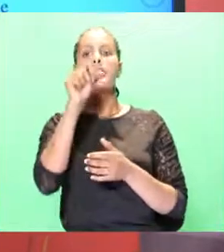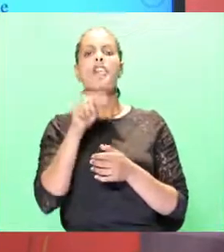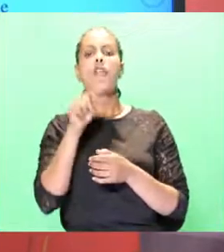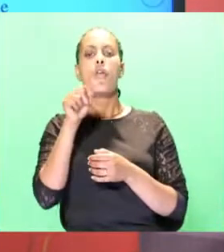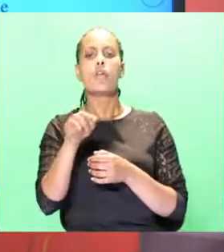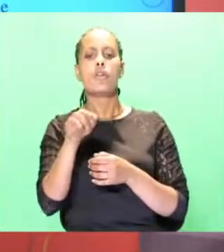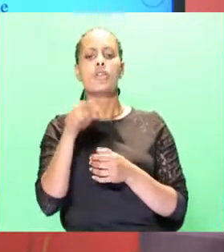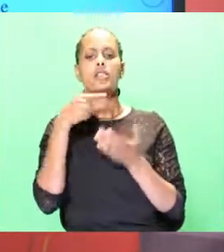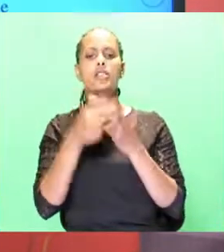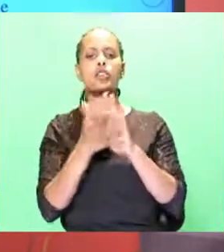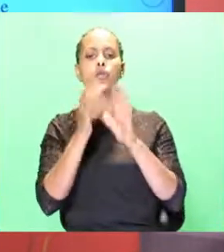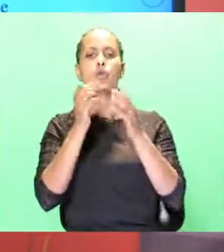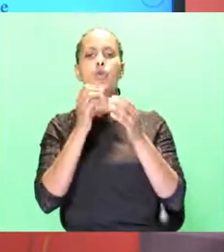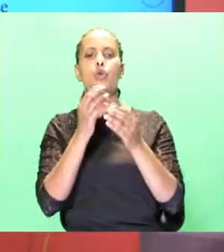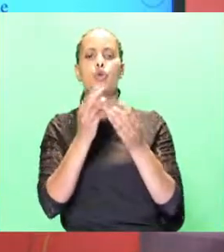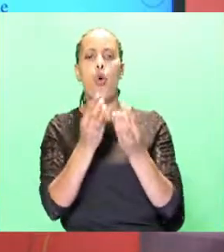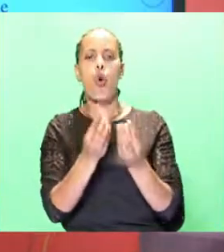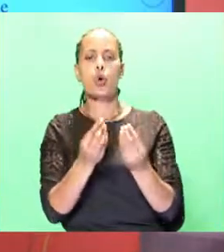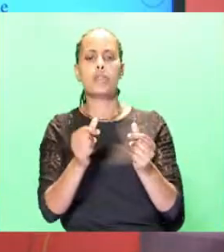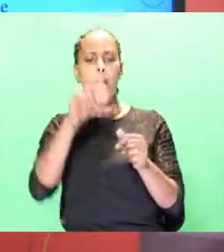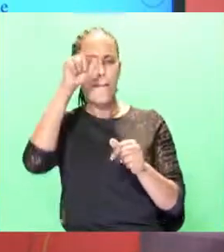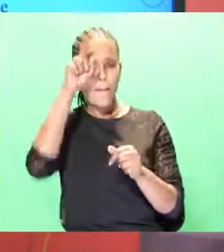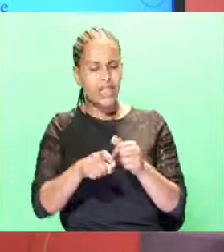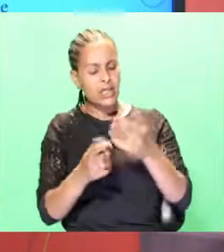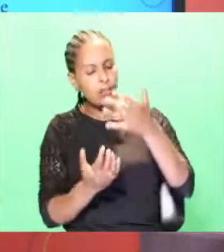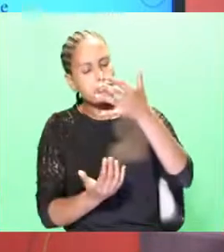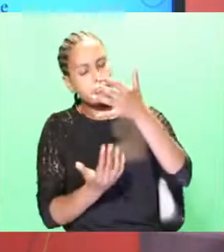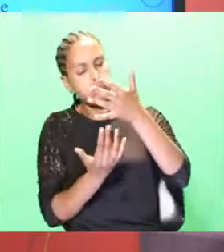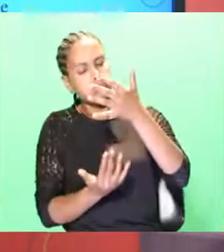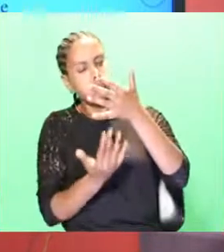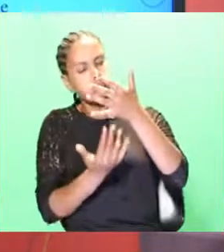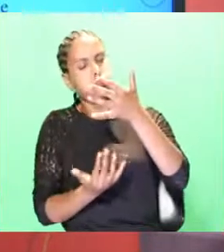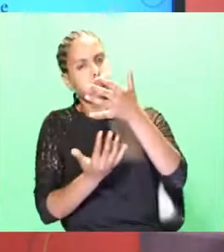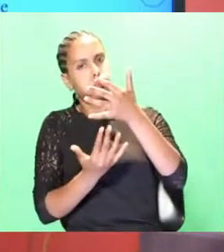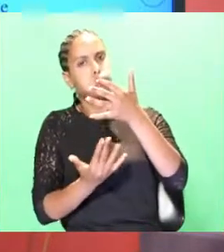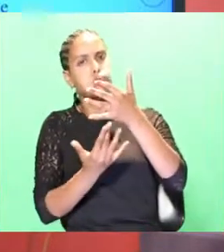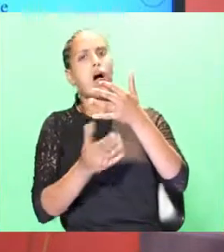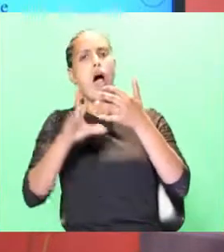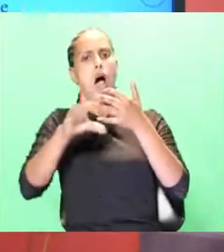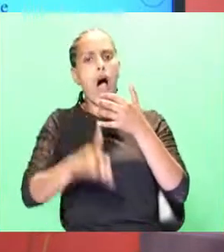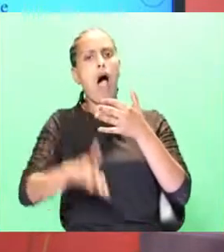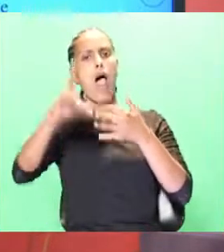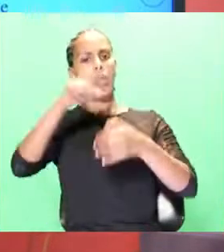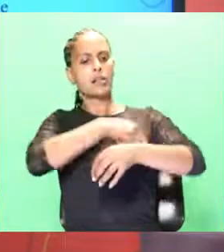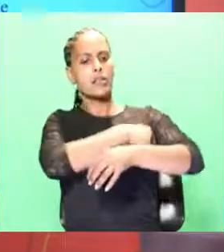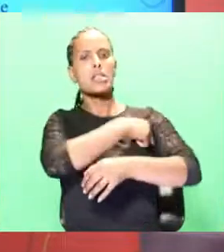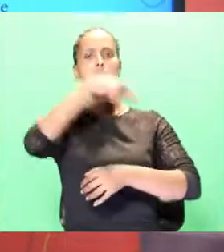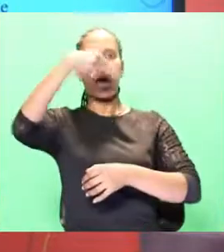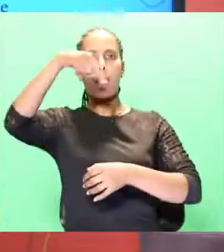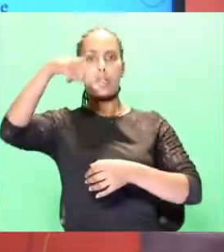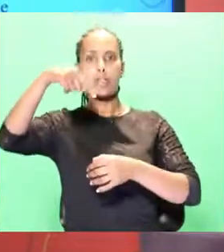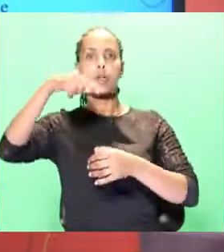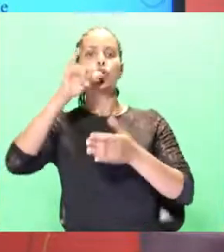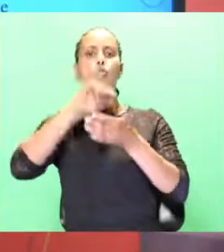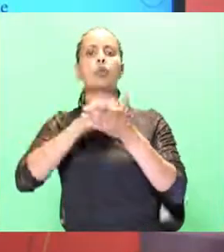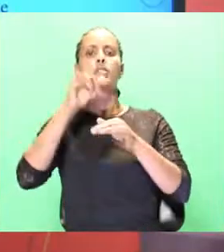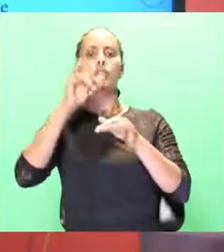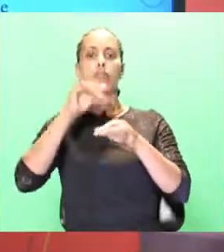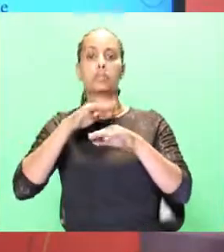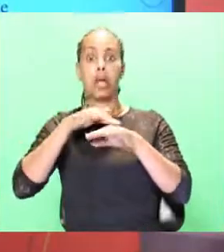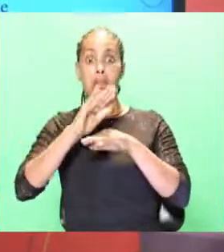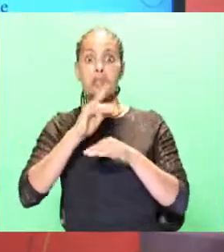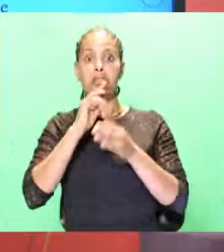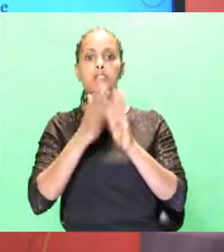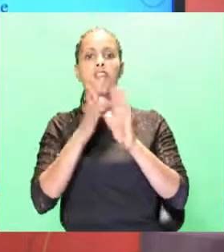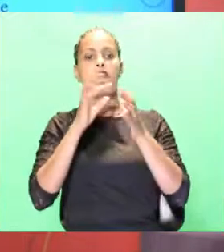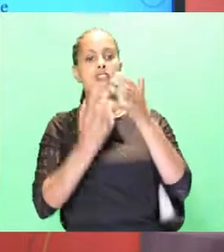Therefore, this solution must be heated to a higher temperature so that the vapor